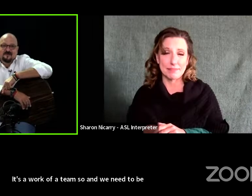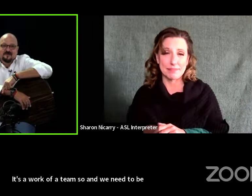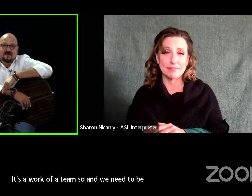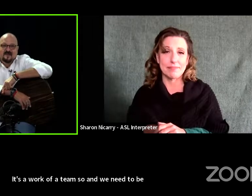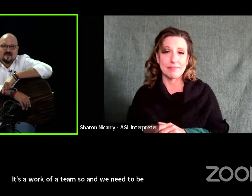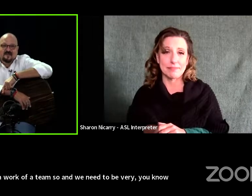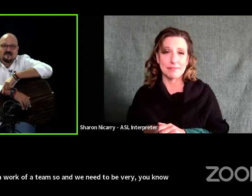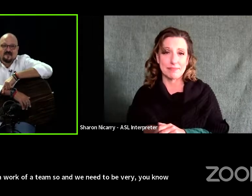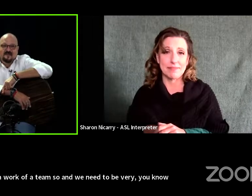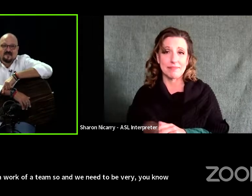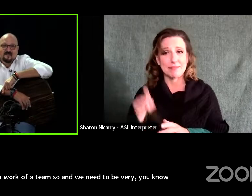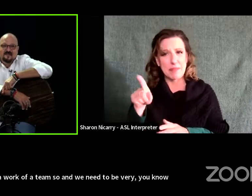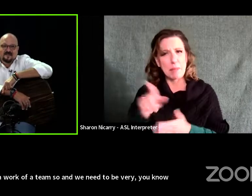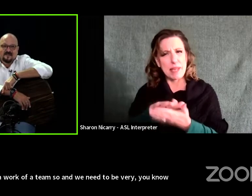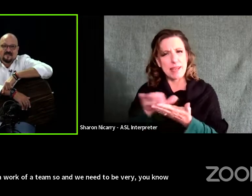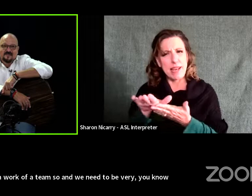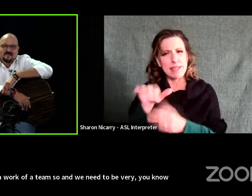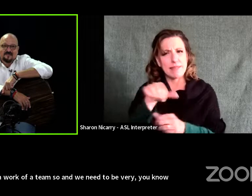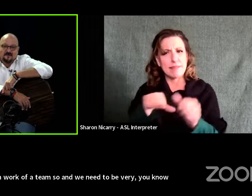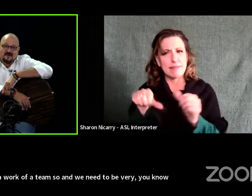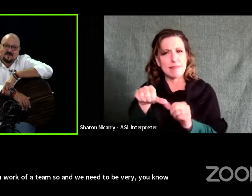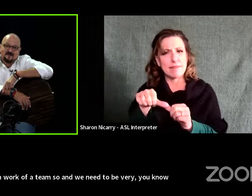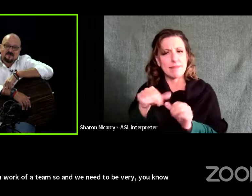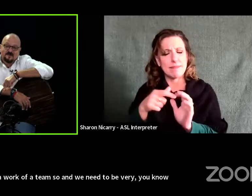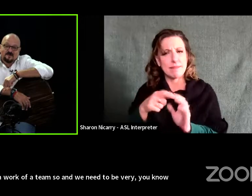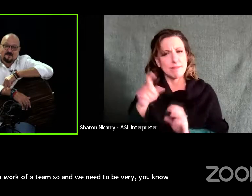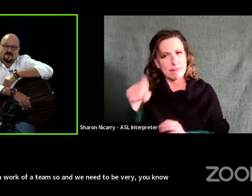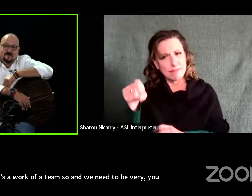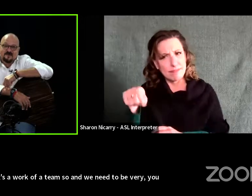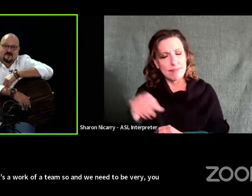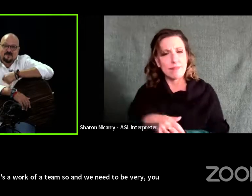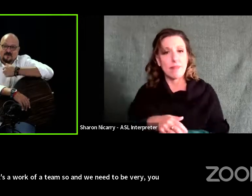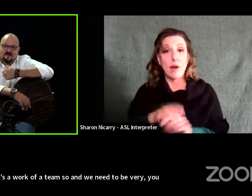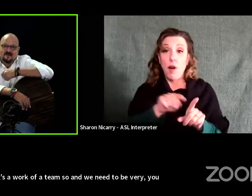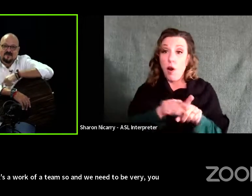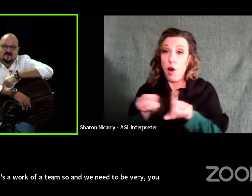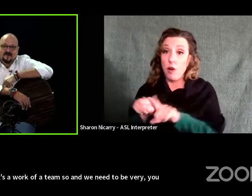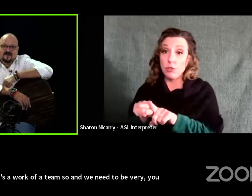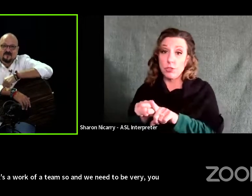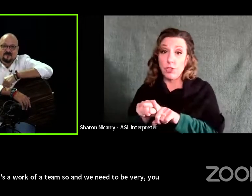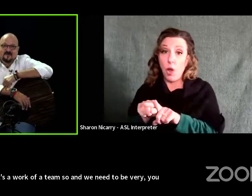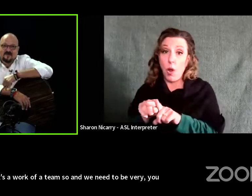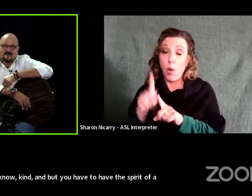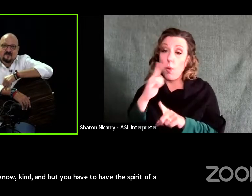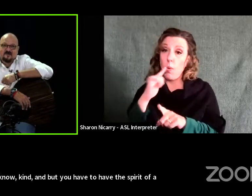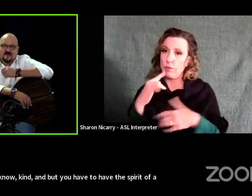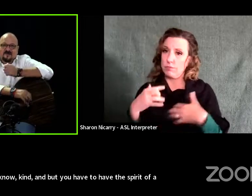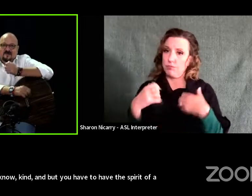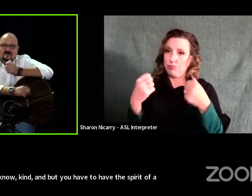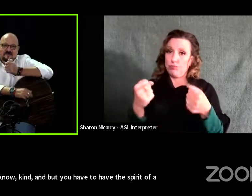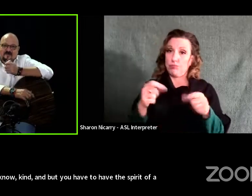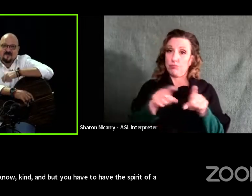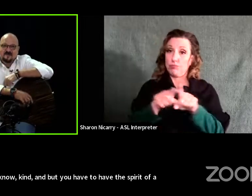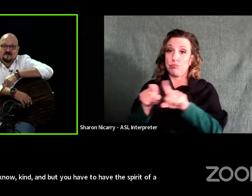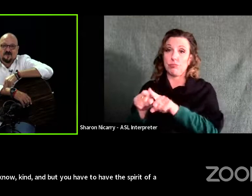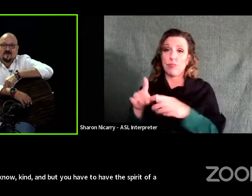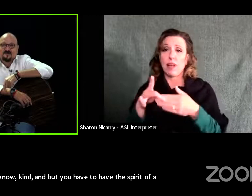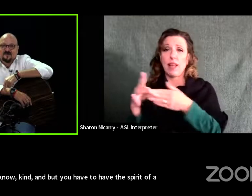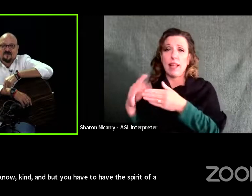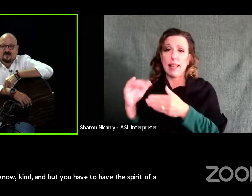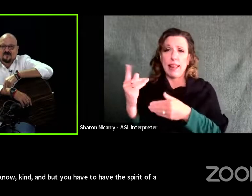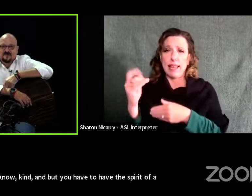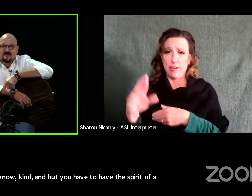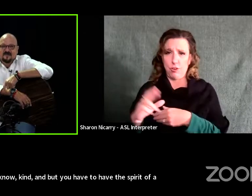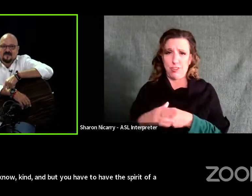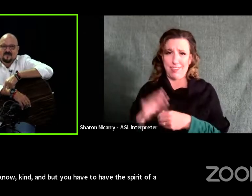you know, kind and. But you have to have the spirit of a leader, because someone it's like a drive